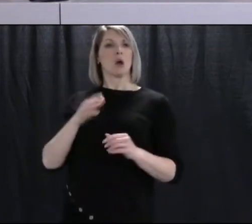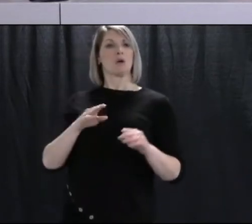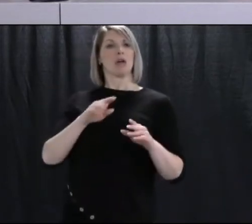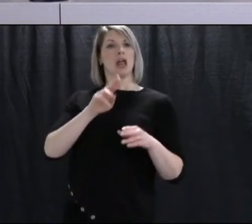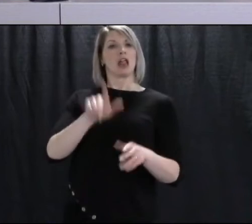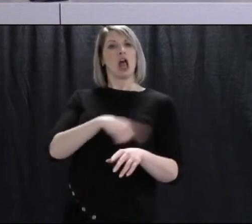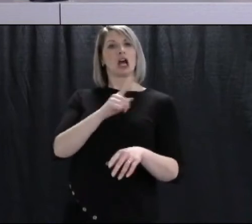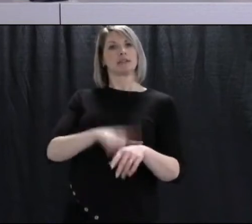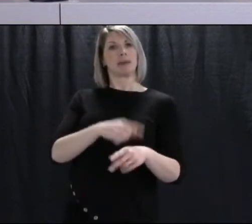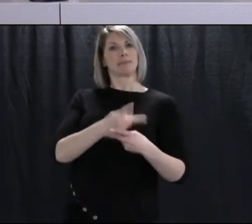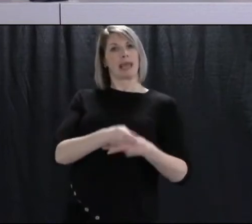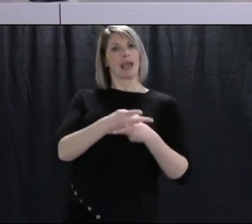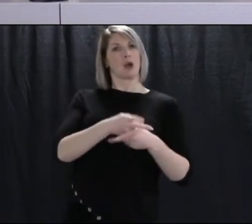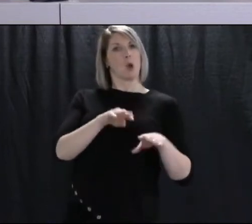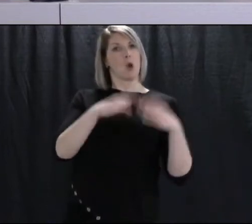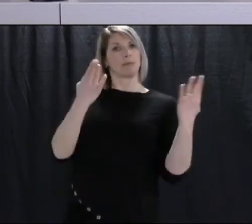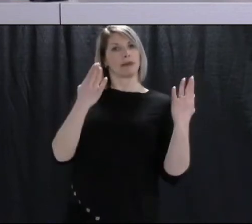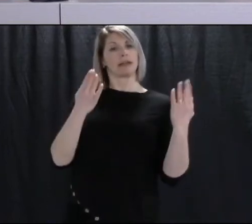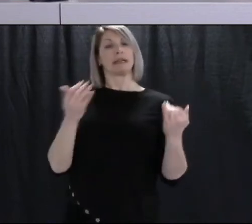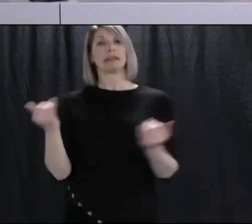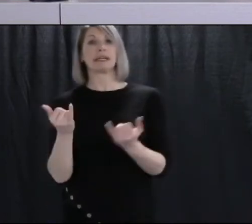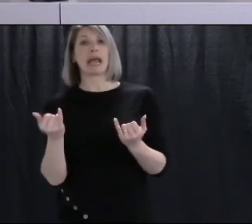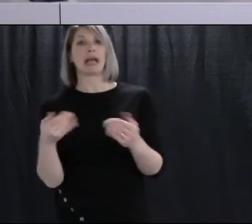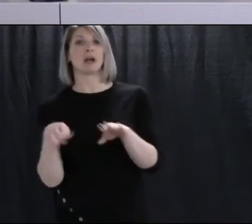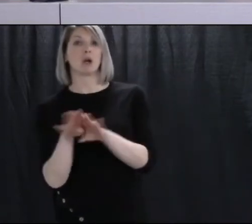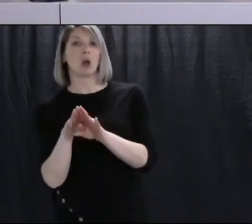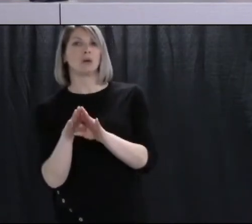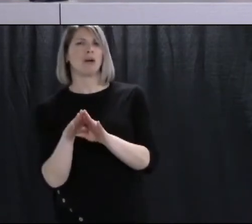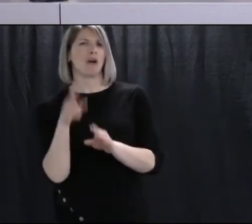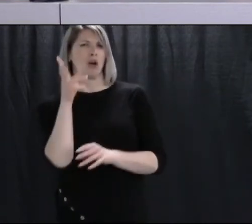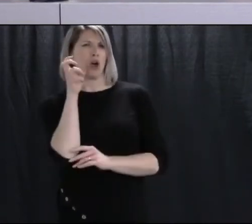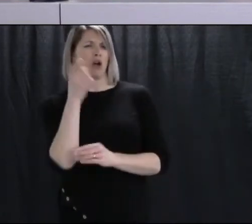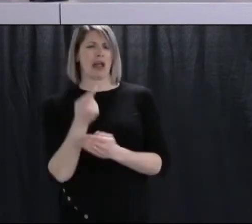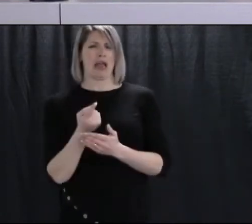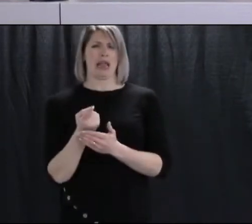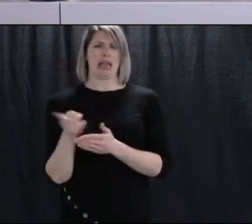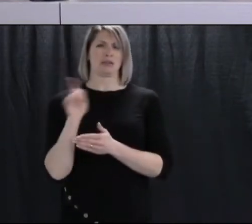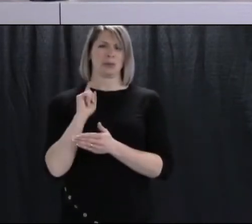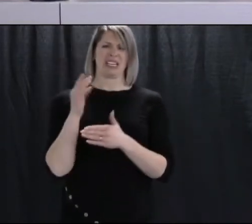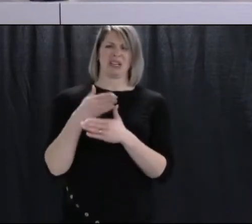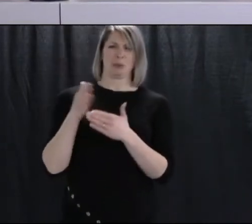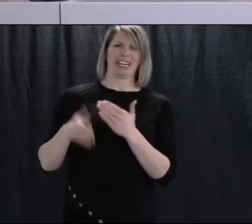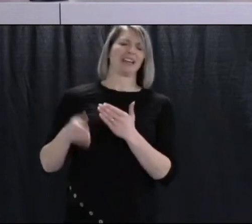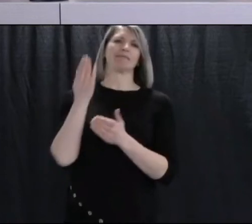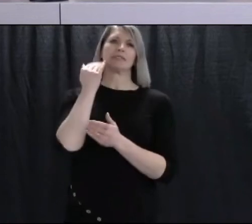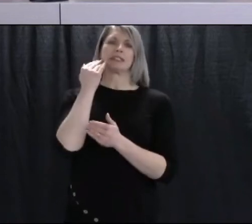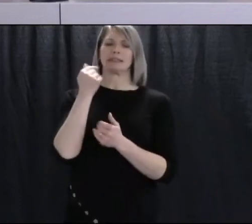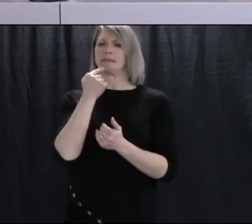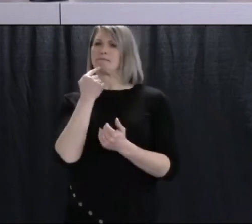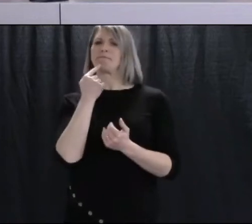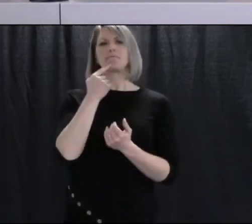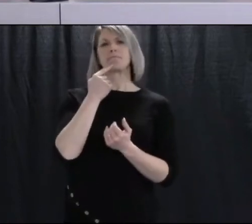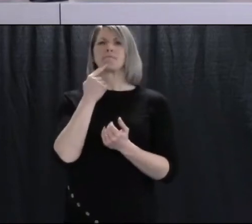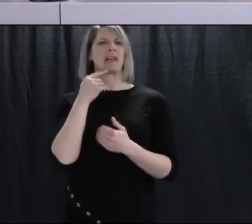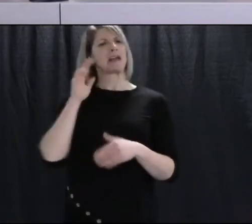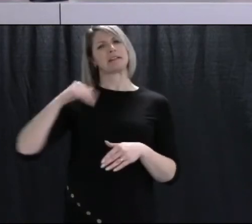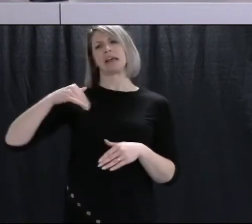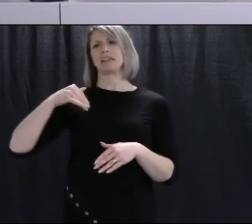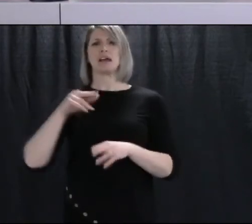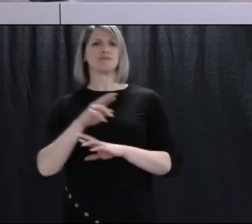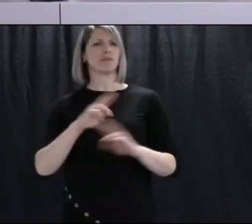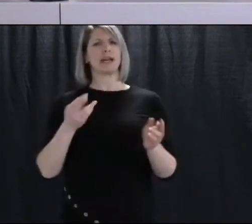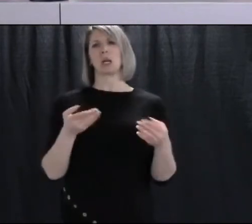to visitors? Because from what I heard over the weekend, I was listening in, it sounded like it wasn't quite there yet. So